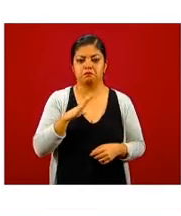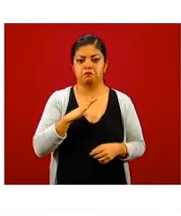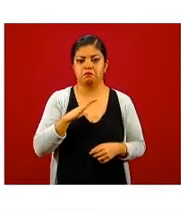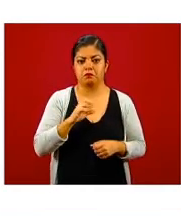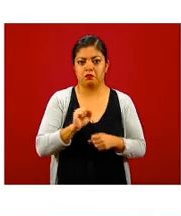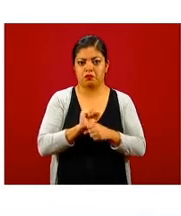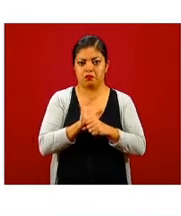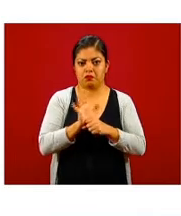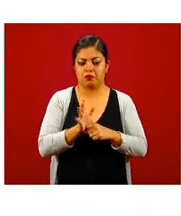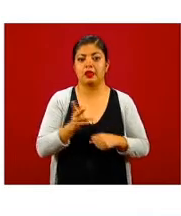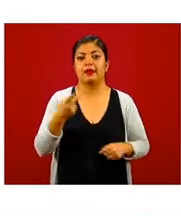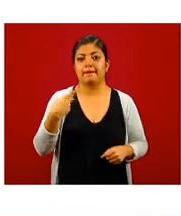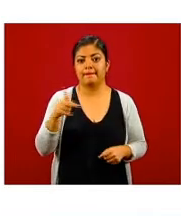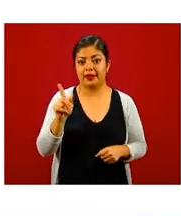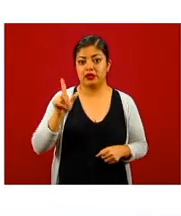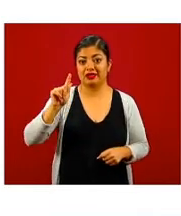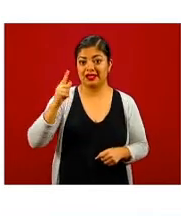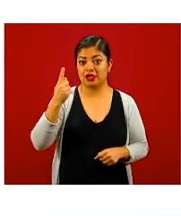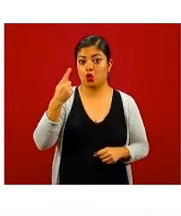results.